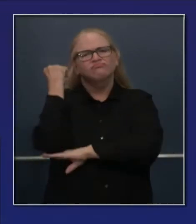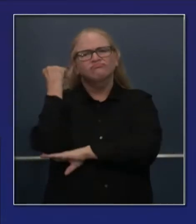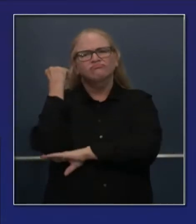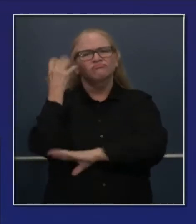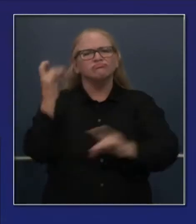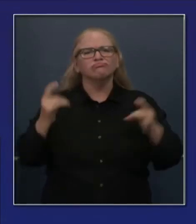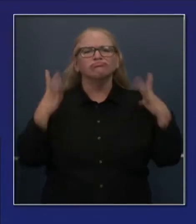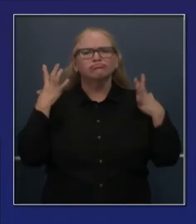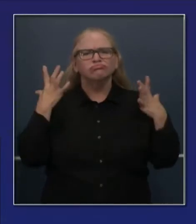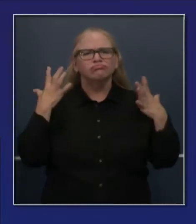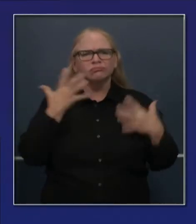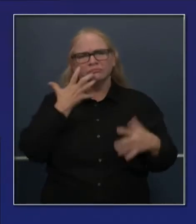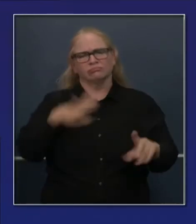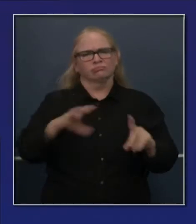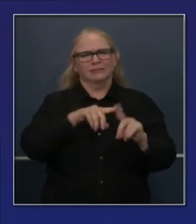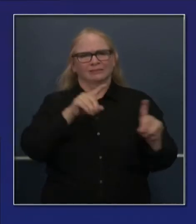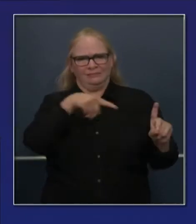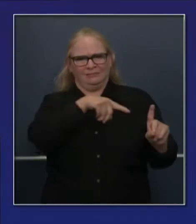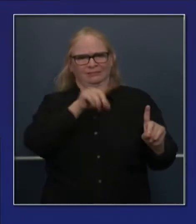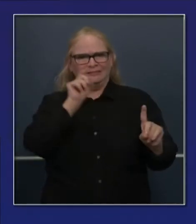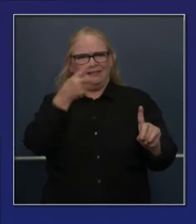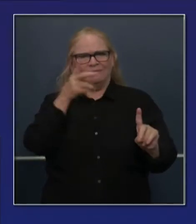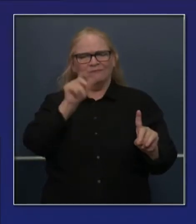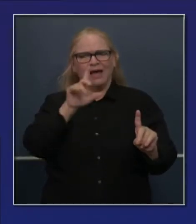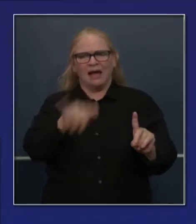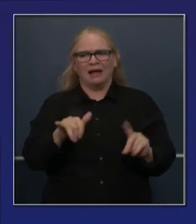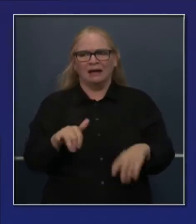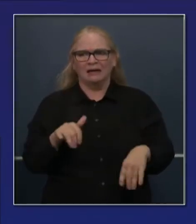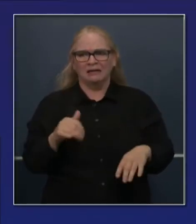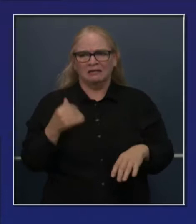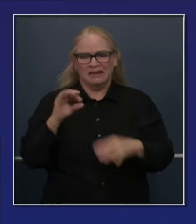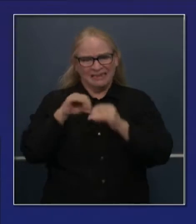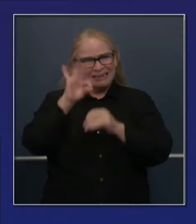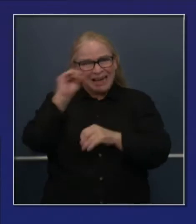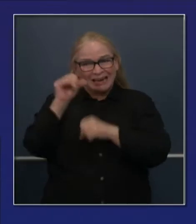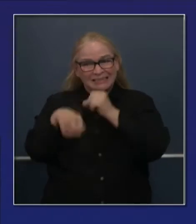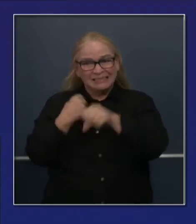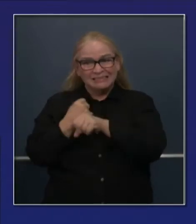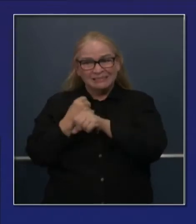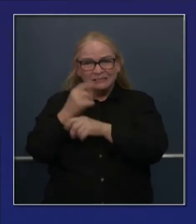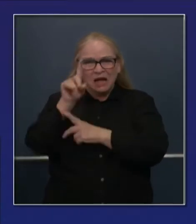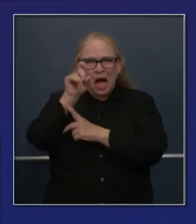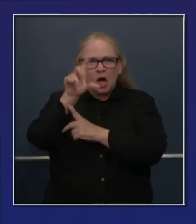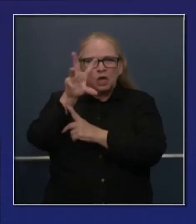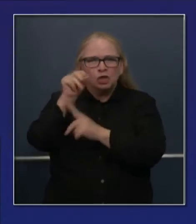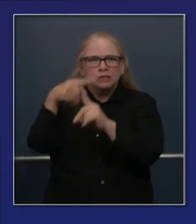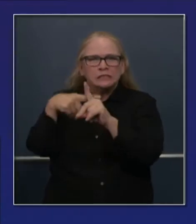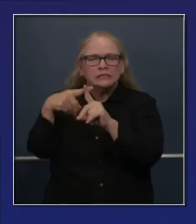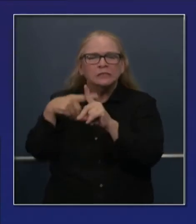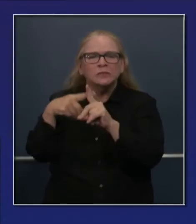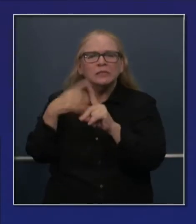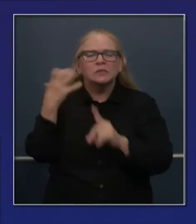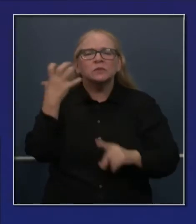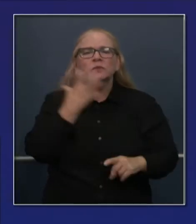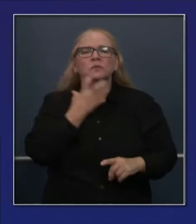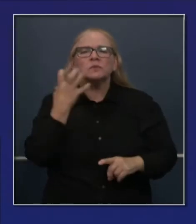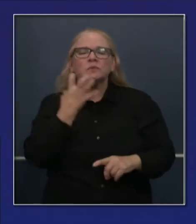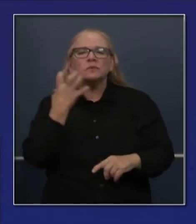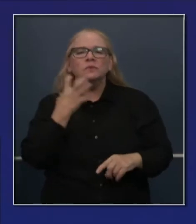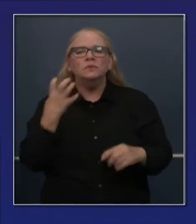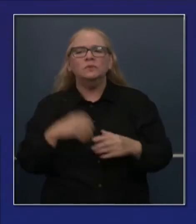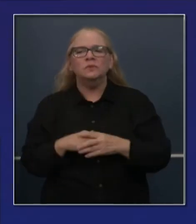argued, at least in the last 90 years, but you get the point. 130-degree heat in Death